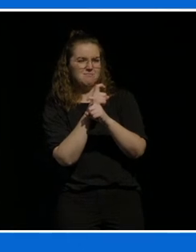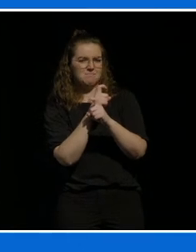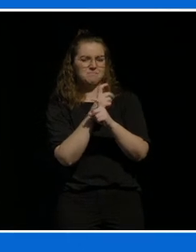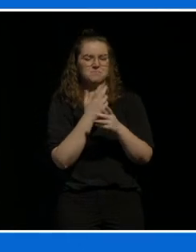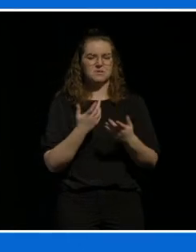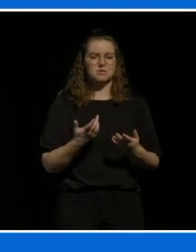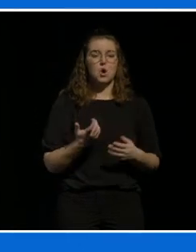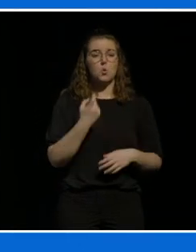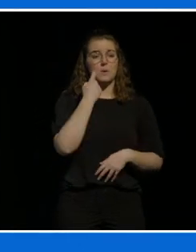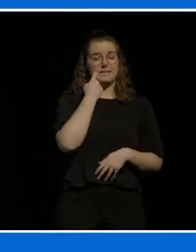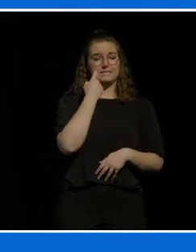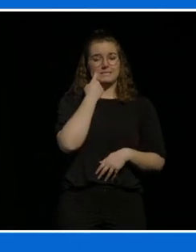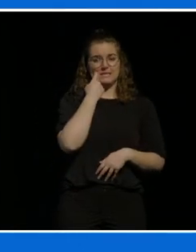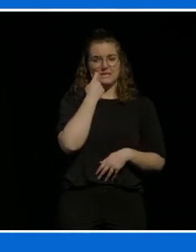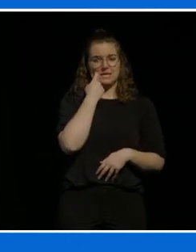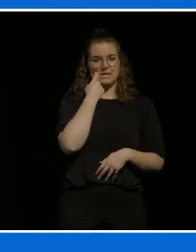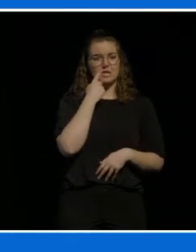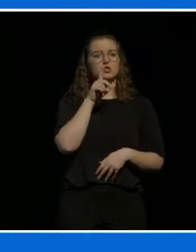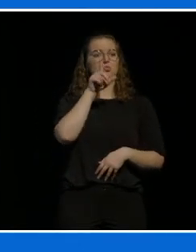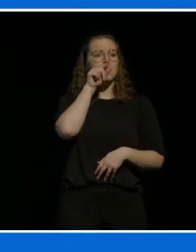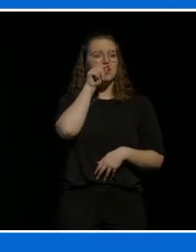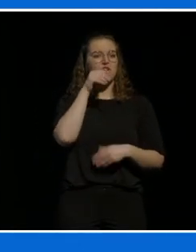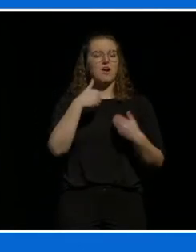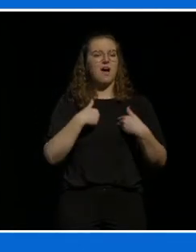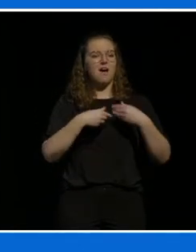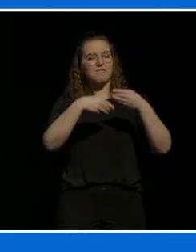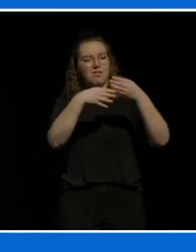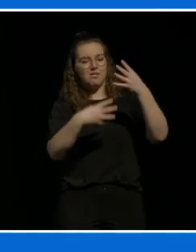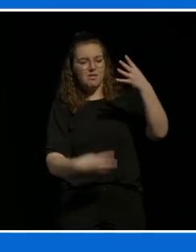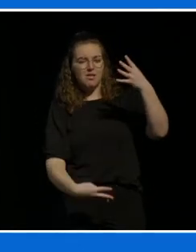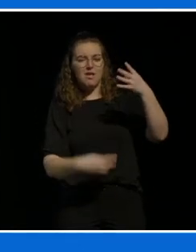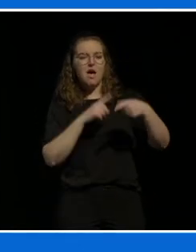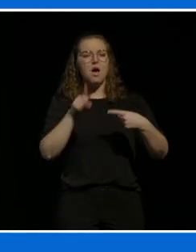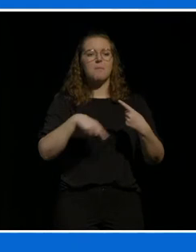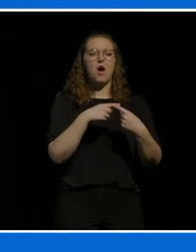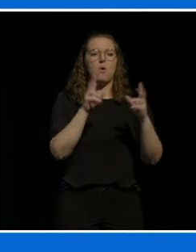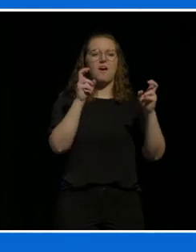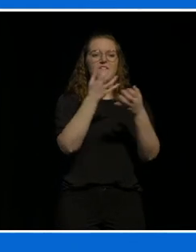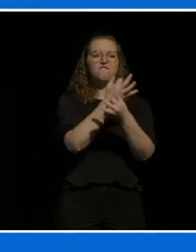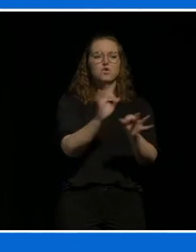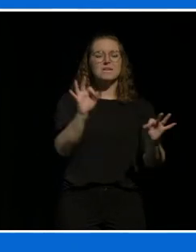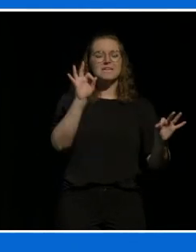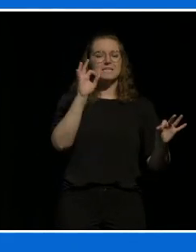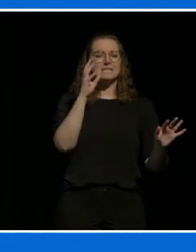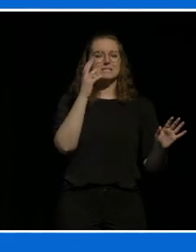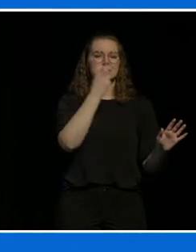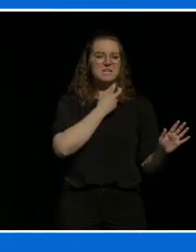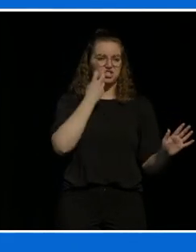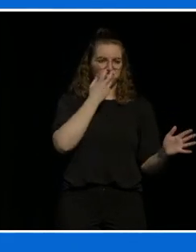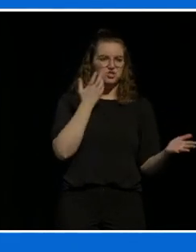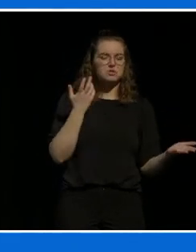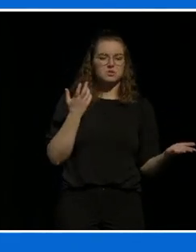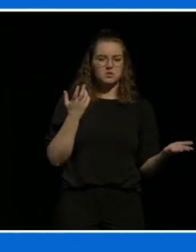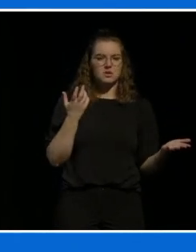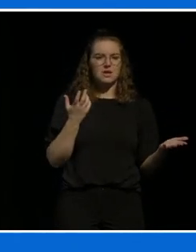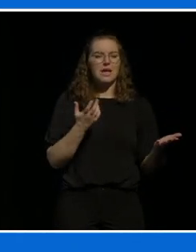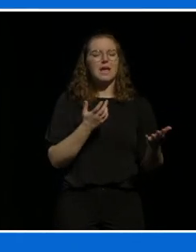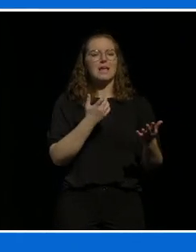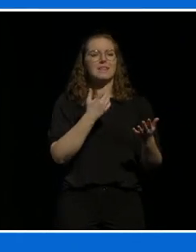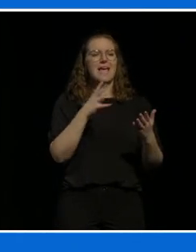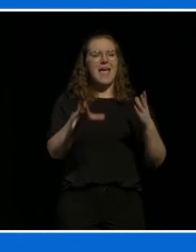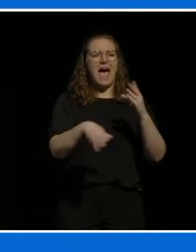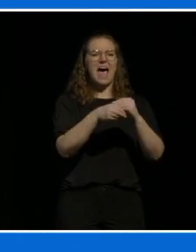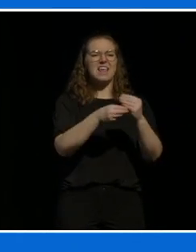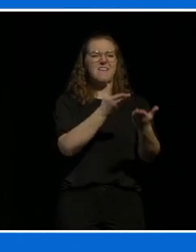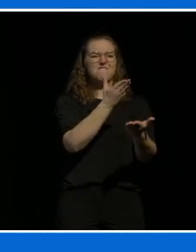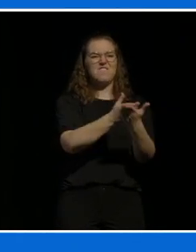so recently there was this whole saga on Twitter about like free speech, and like they added something like fact checking on their like